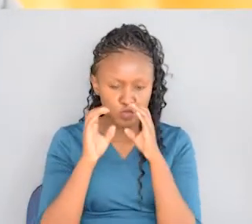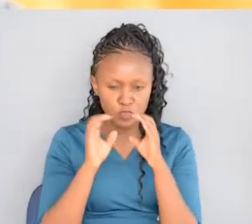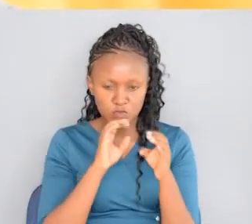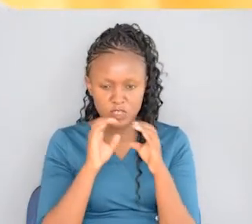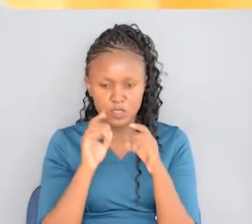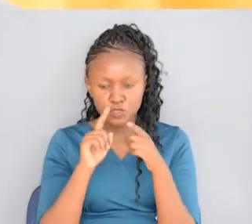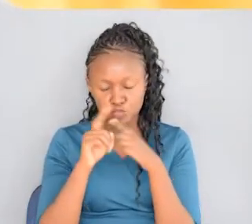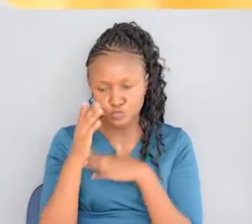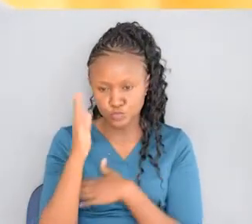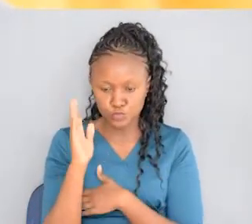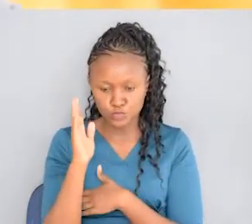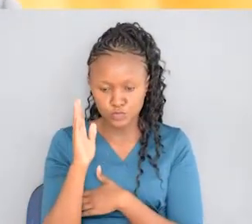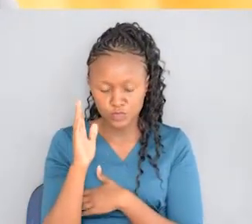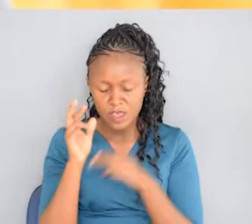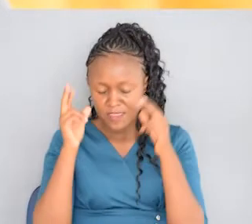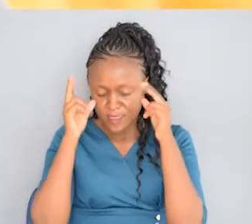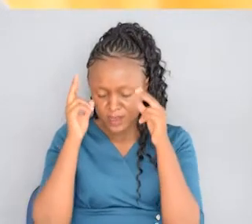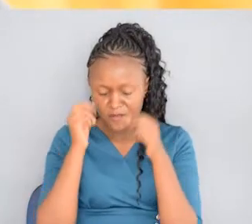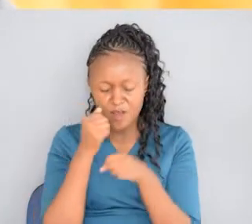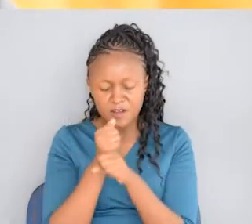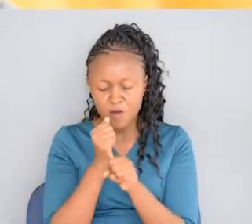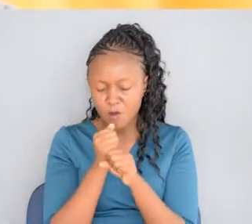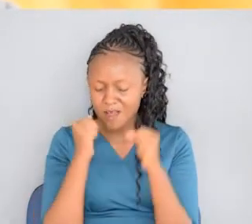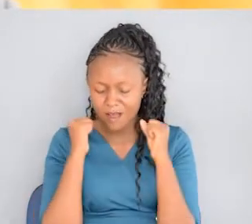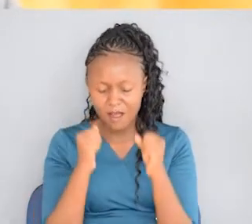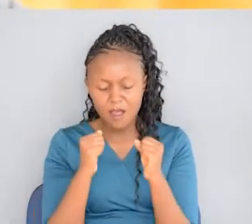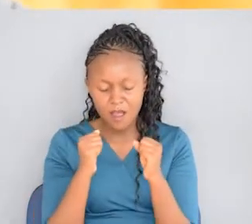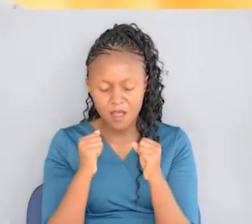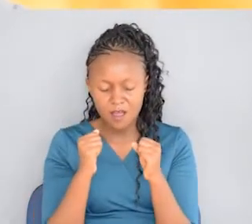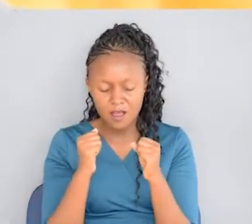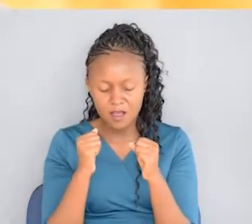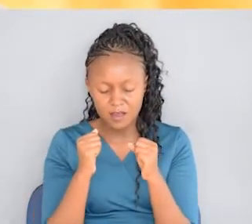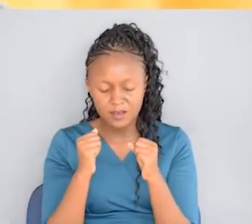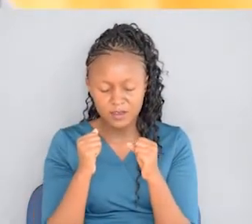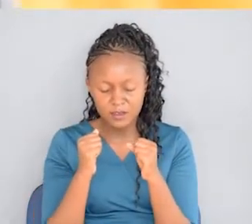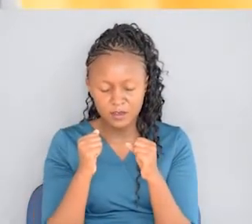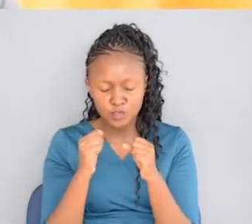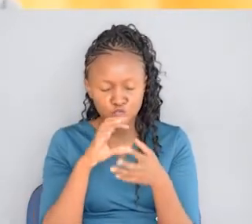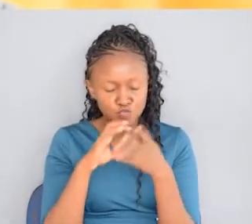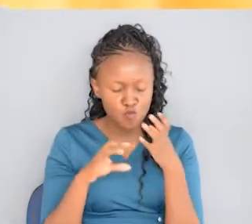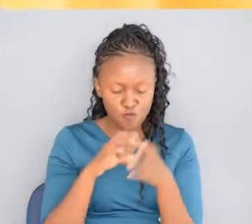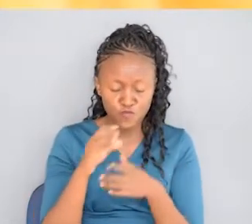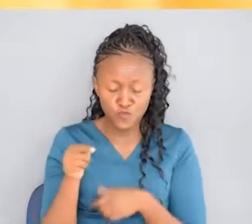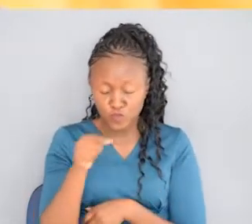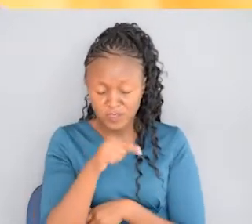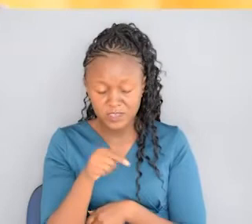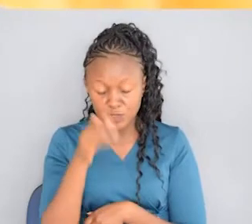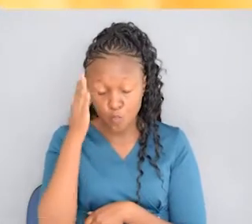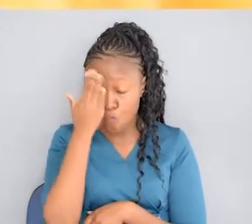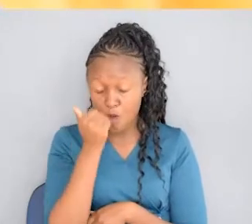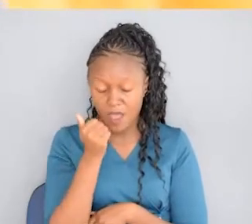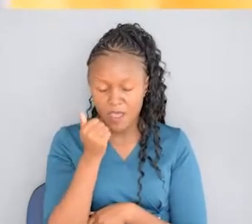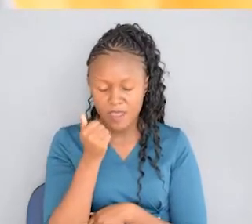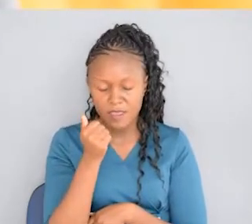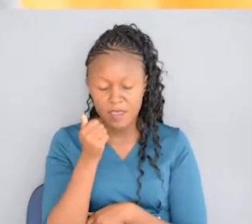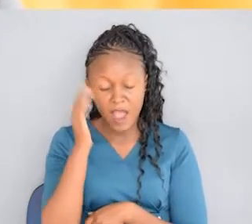The devil is working so hard to distract us, to keep us away, because he knows that the more we commune with you, the more faithful we'll